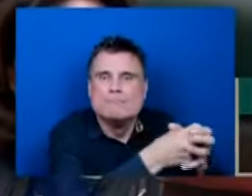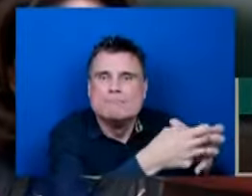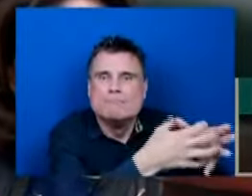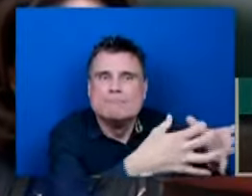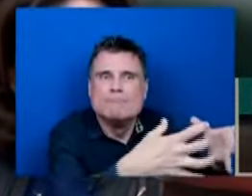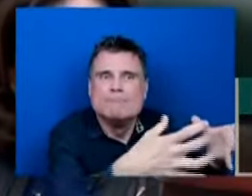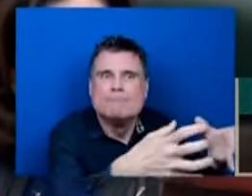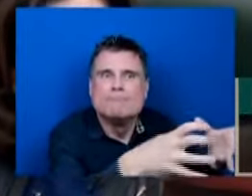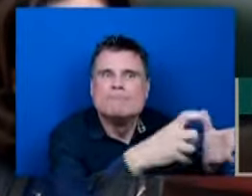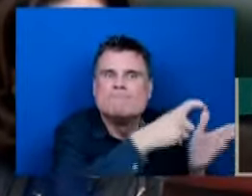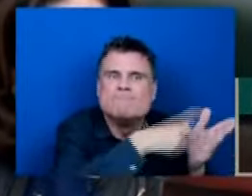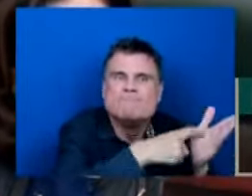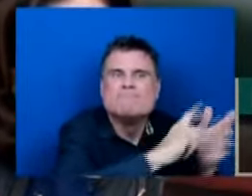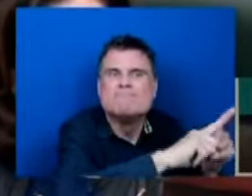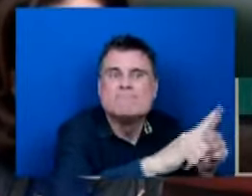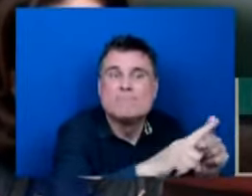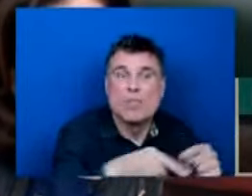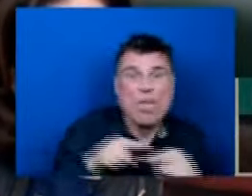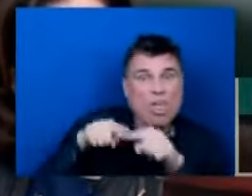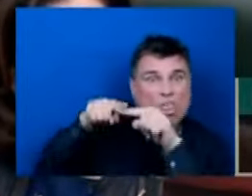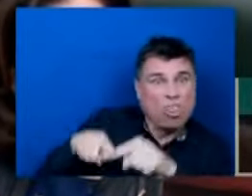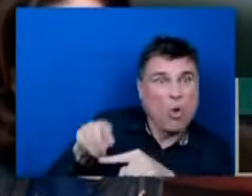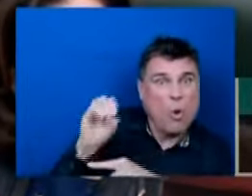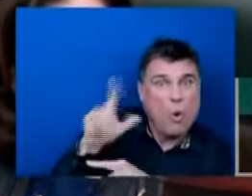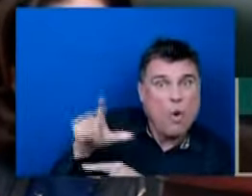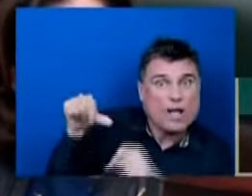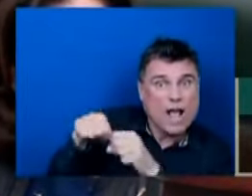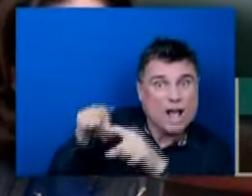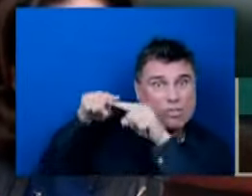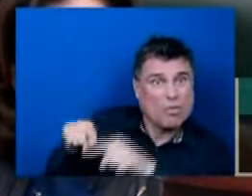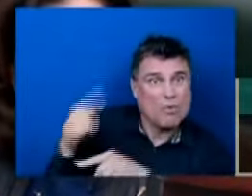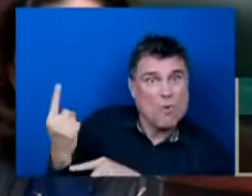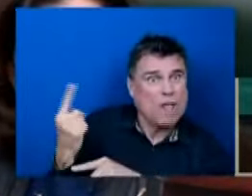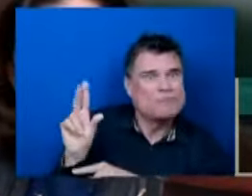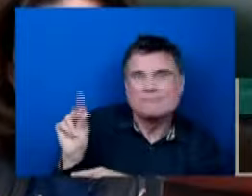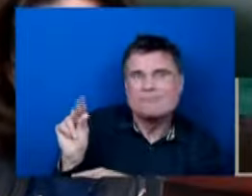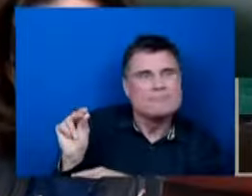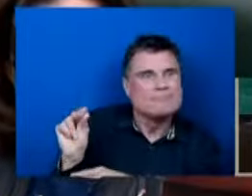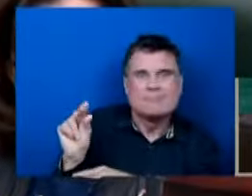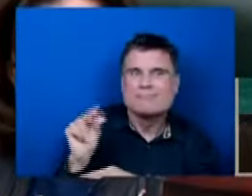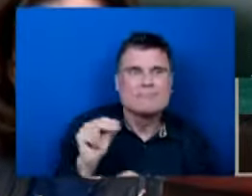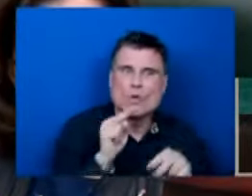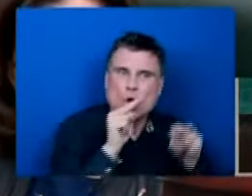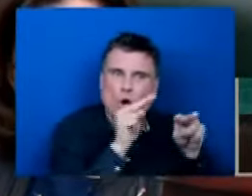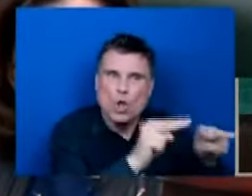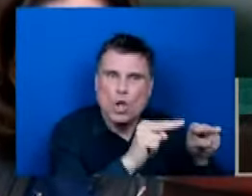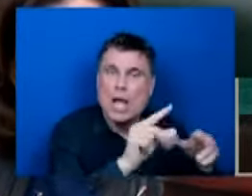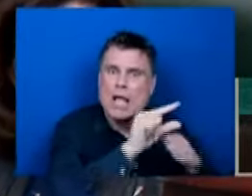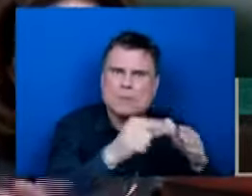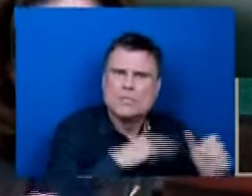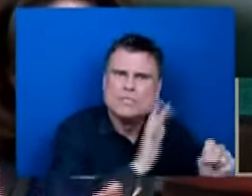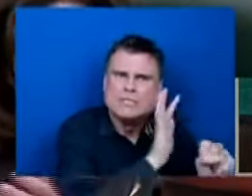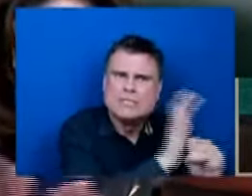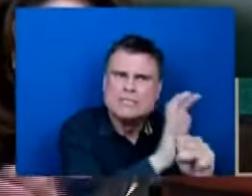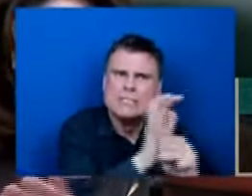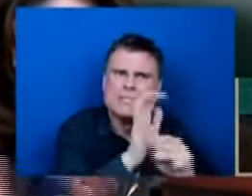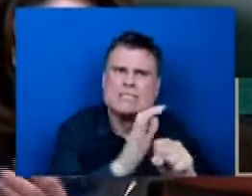is a direct result of this government's relentless pursuit of pro-growth, open for business policies.